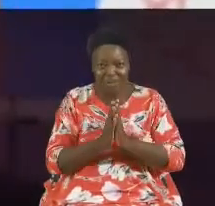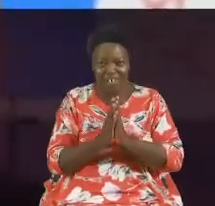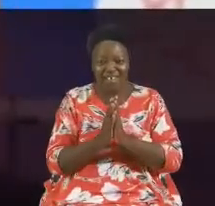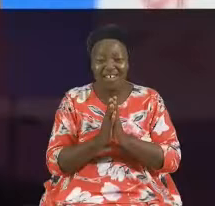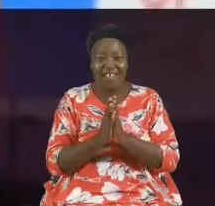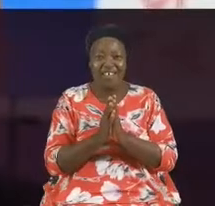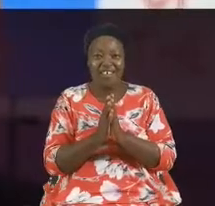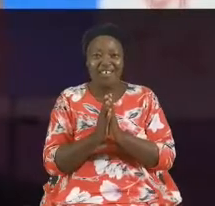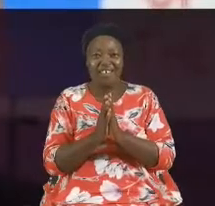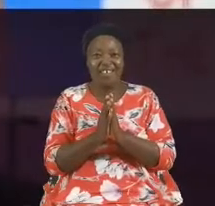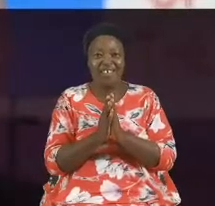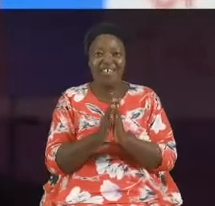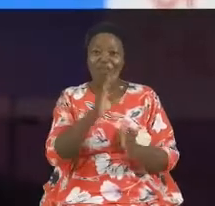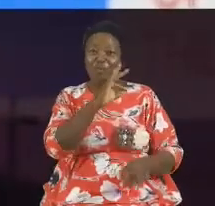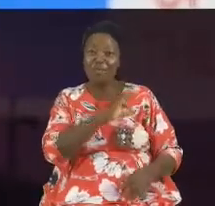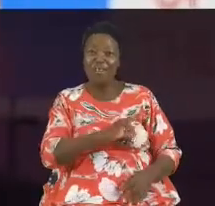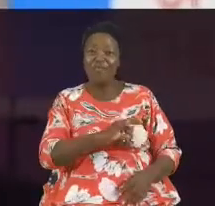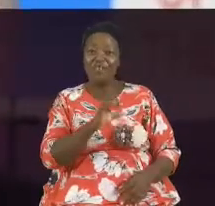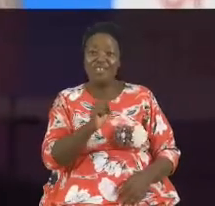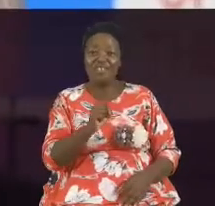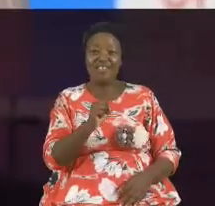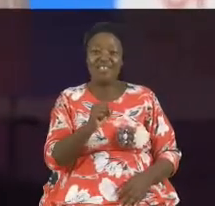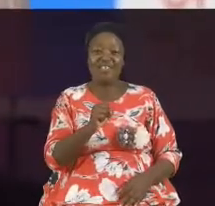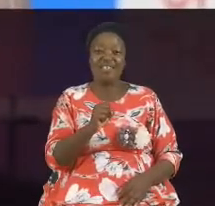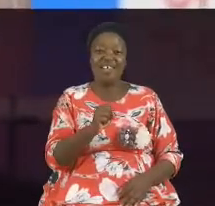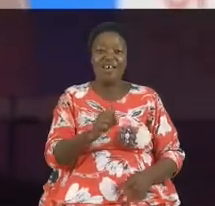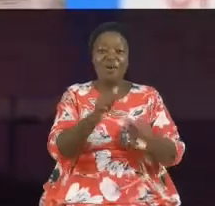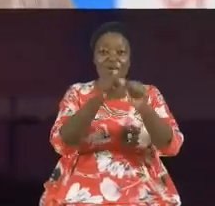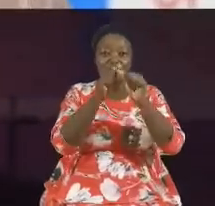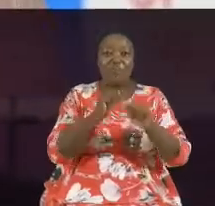stay. I didn't hear your amen.